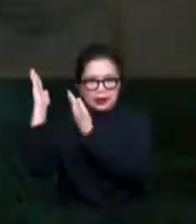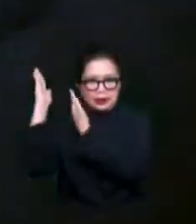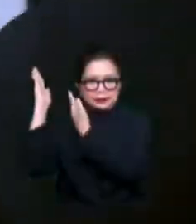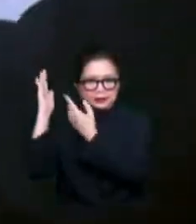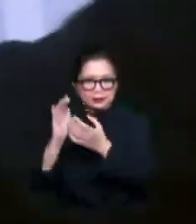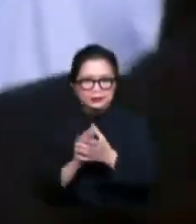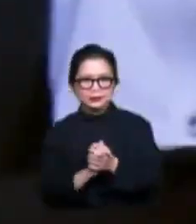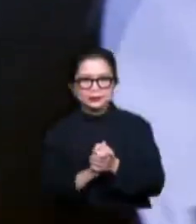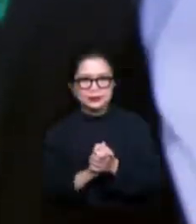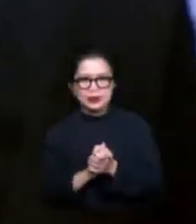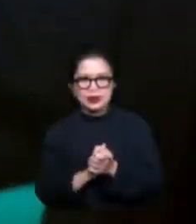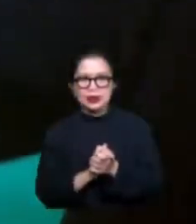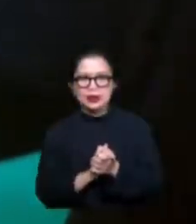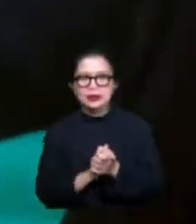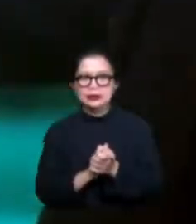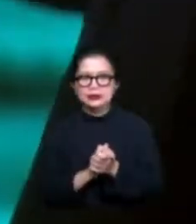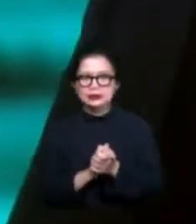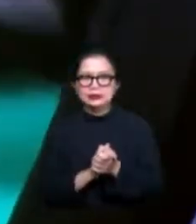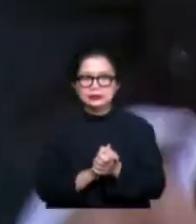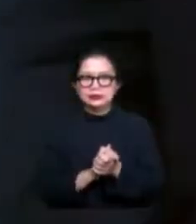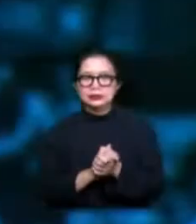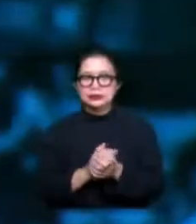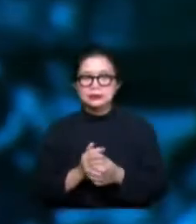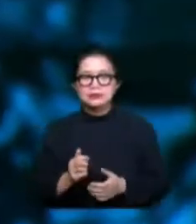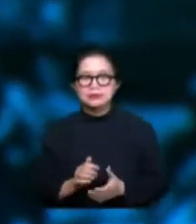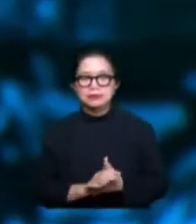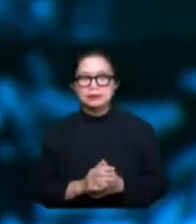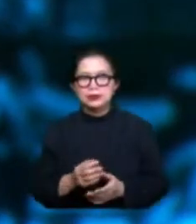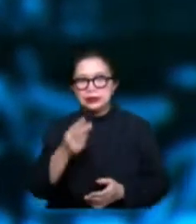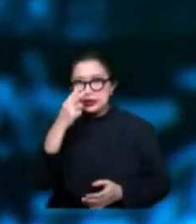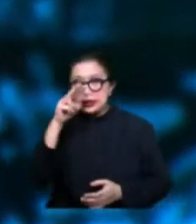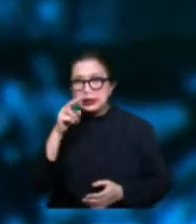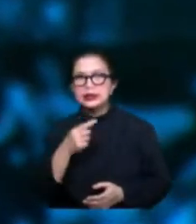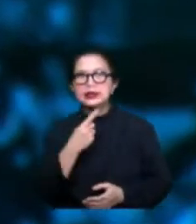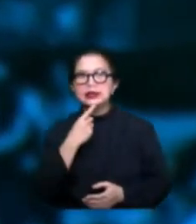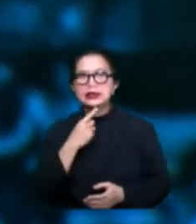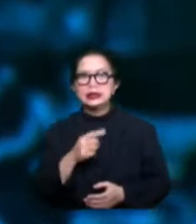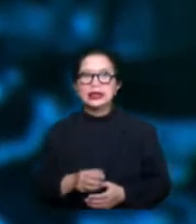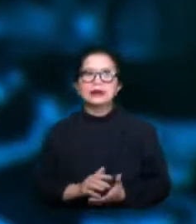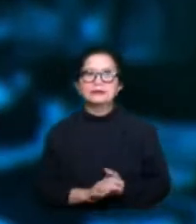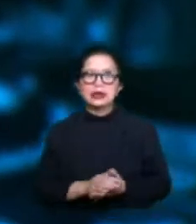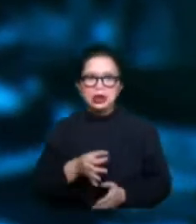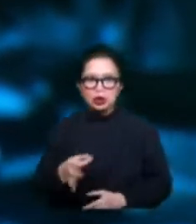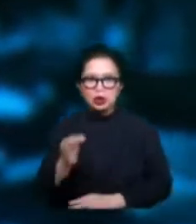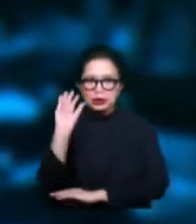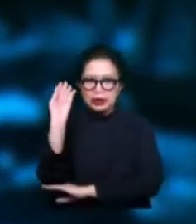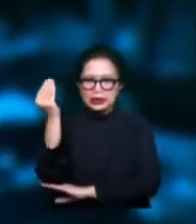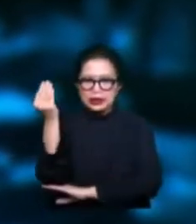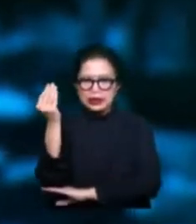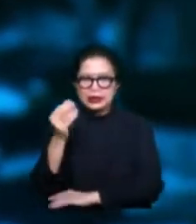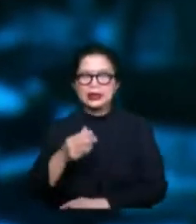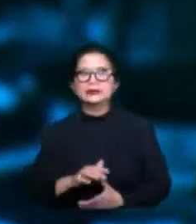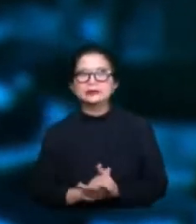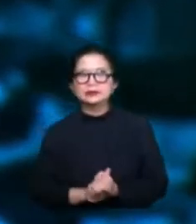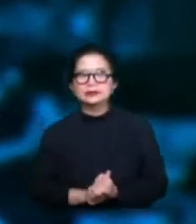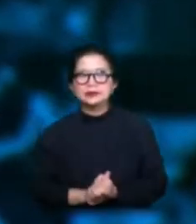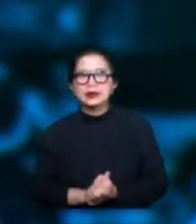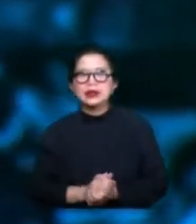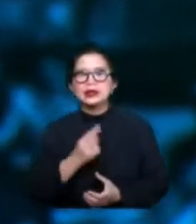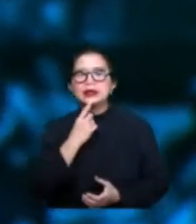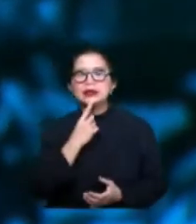Thank you. We define also Jakarta urban public health as a comprehensive health system